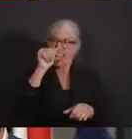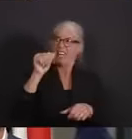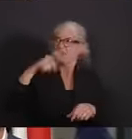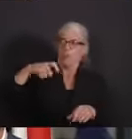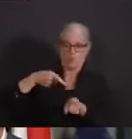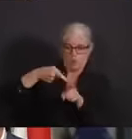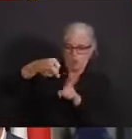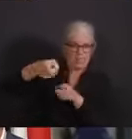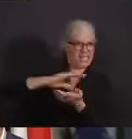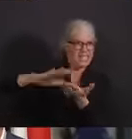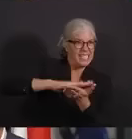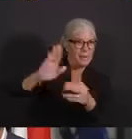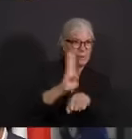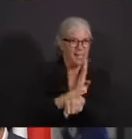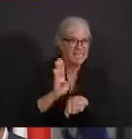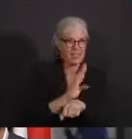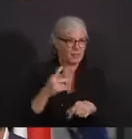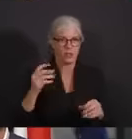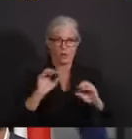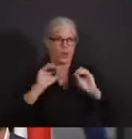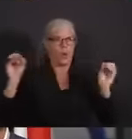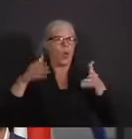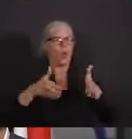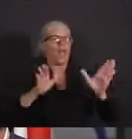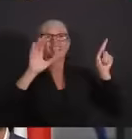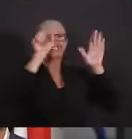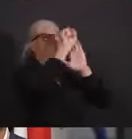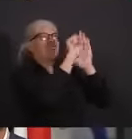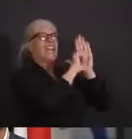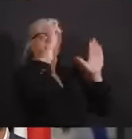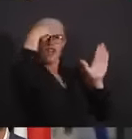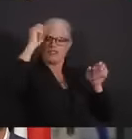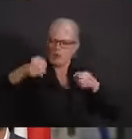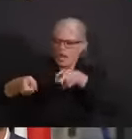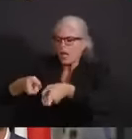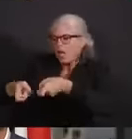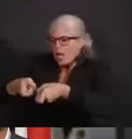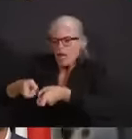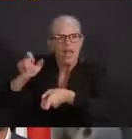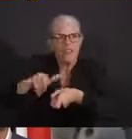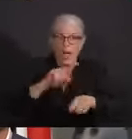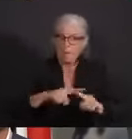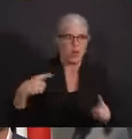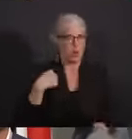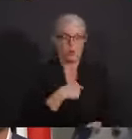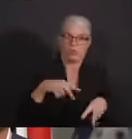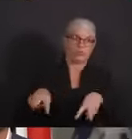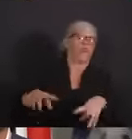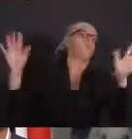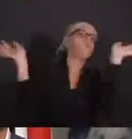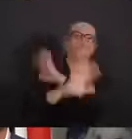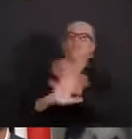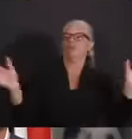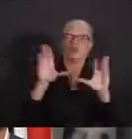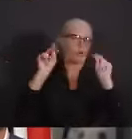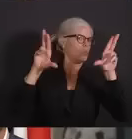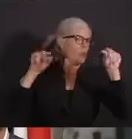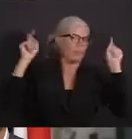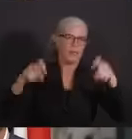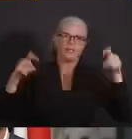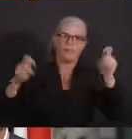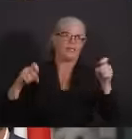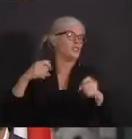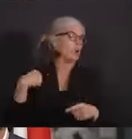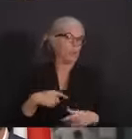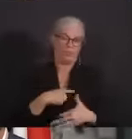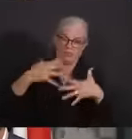big of a state. I mean, there's no way a state government can do that. So this was kind of an extraordinary circumstance, but we also have to look